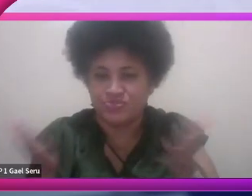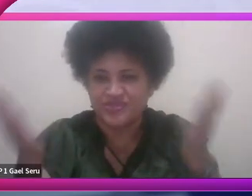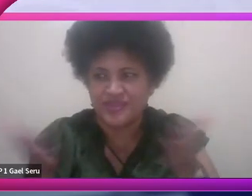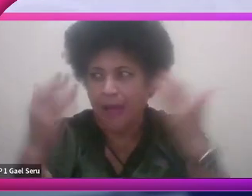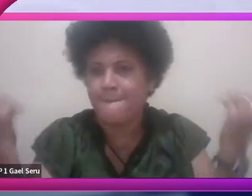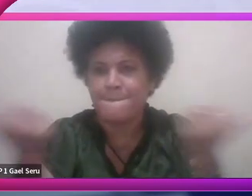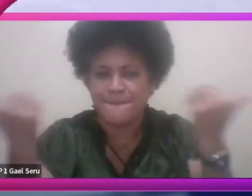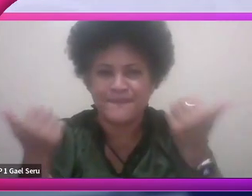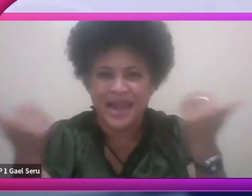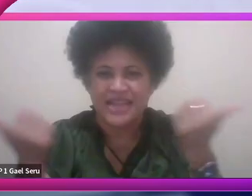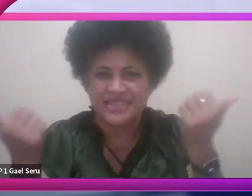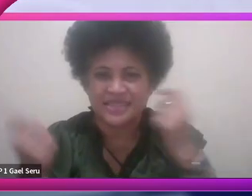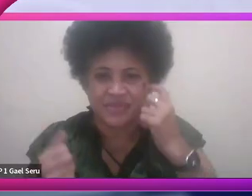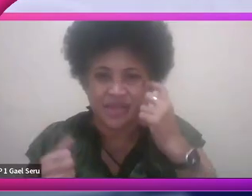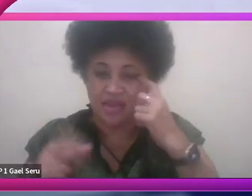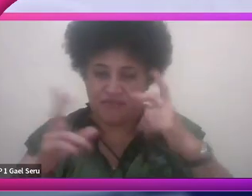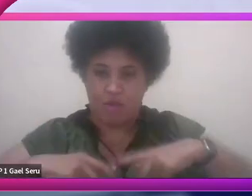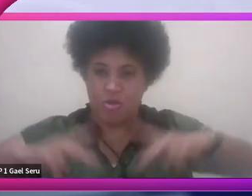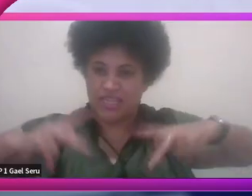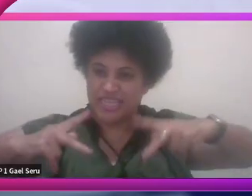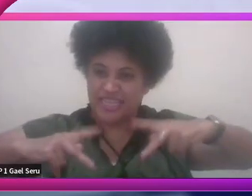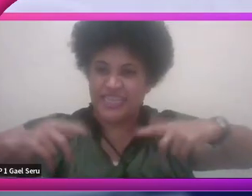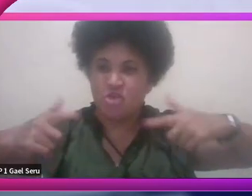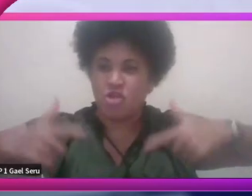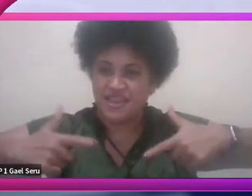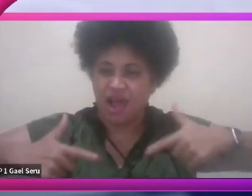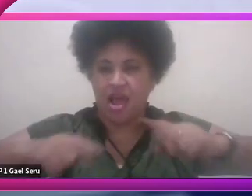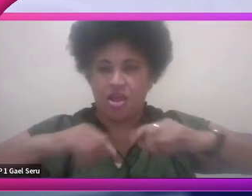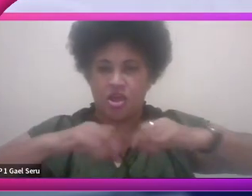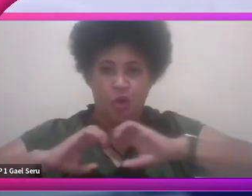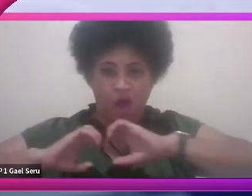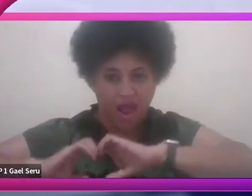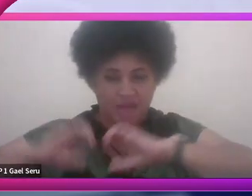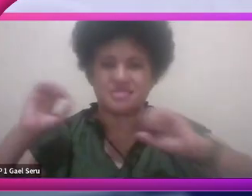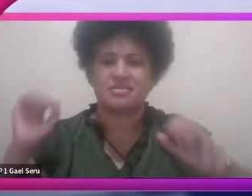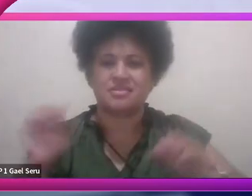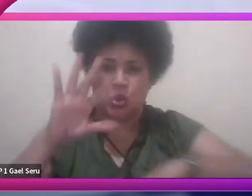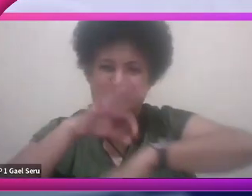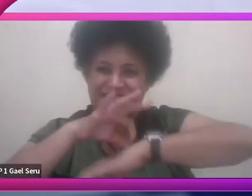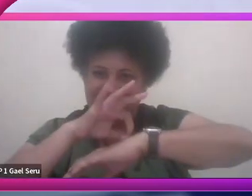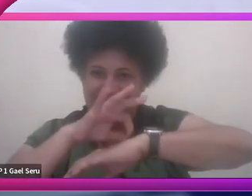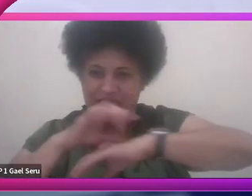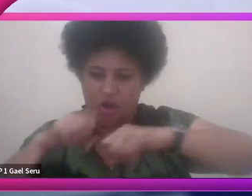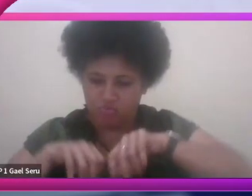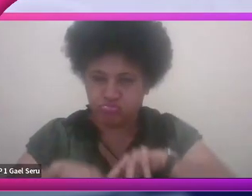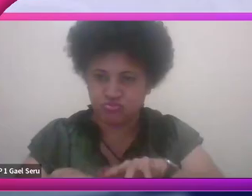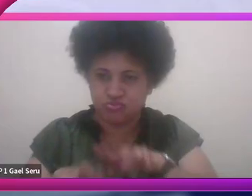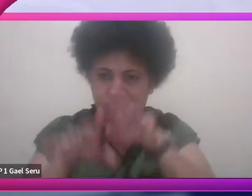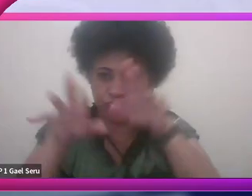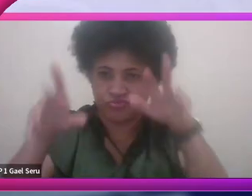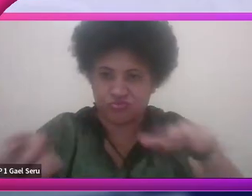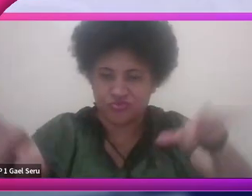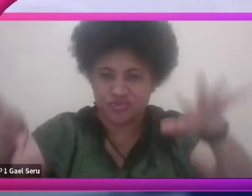organs. Start from your kidney, your liver, your heart, your skin. That's why, sometimes you feel